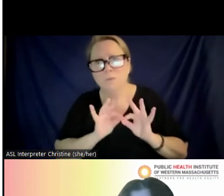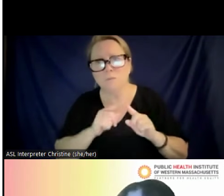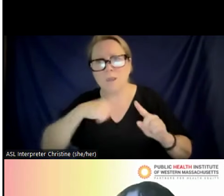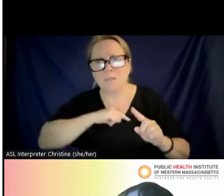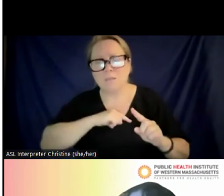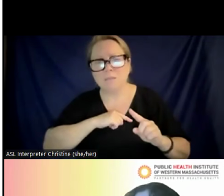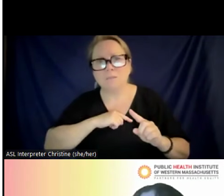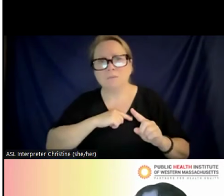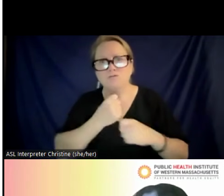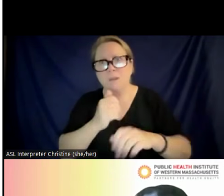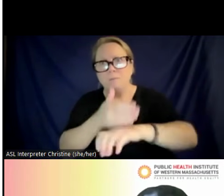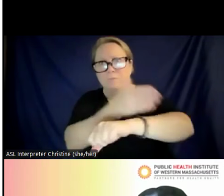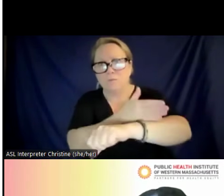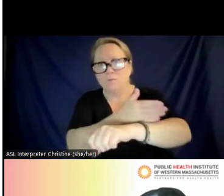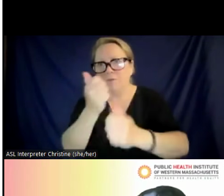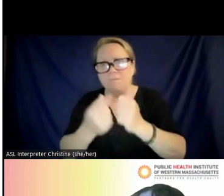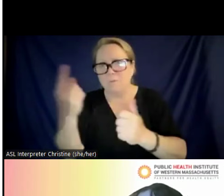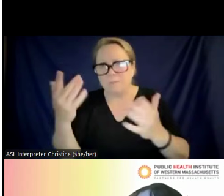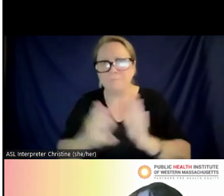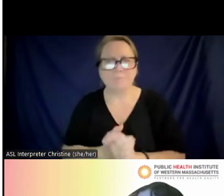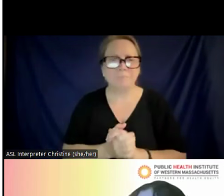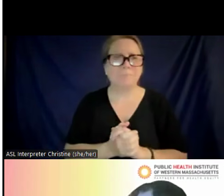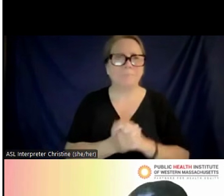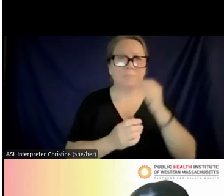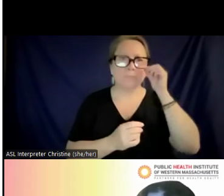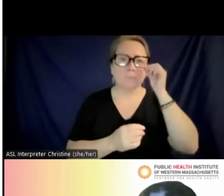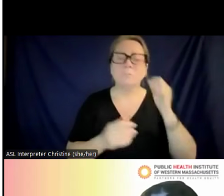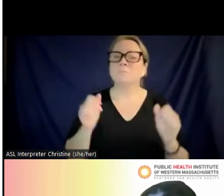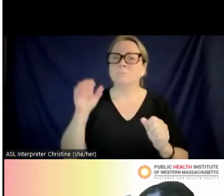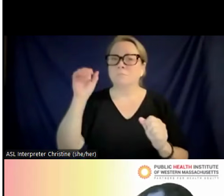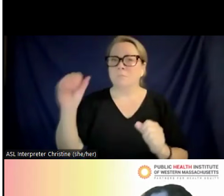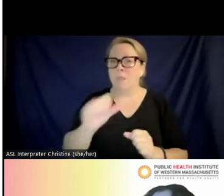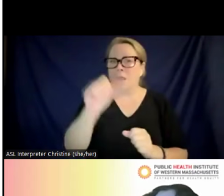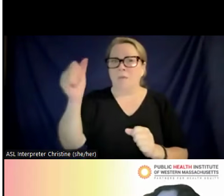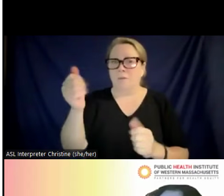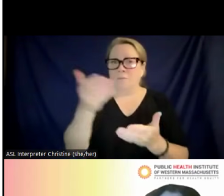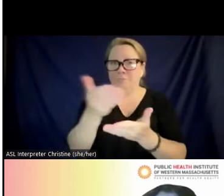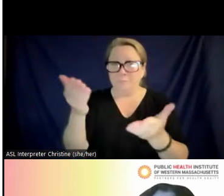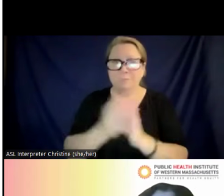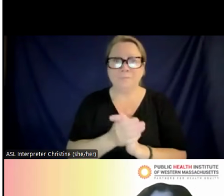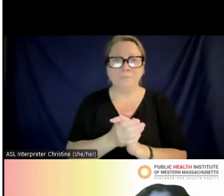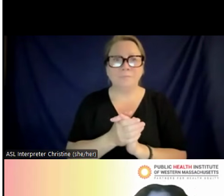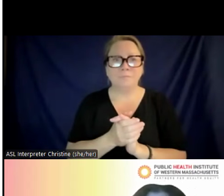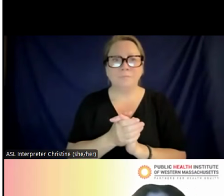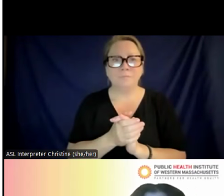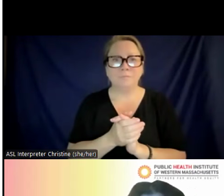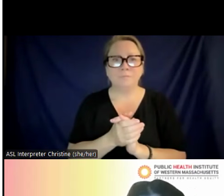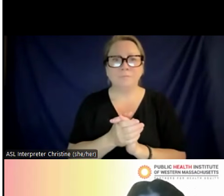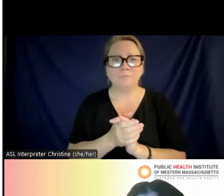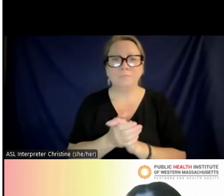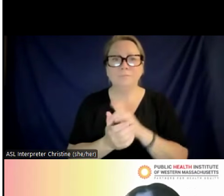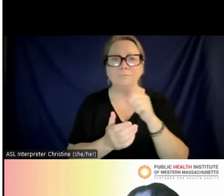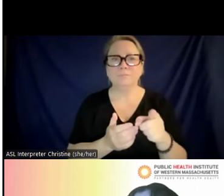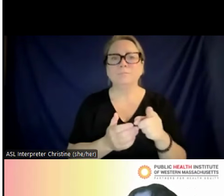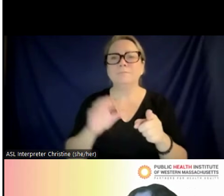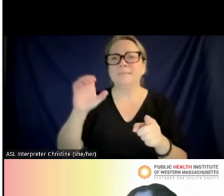make these better for everyone. A couple of other things just to note, Emma